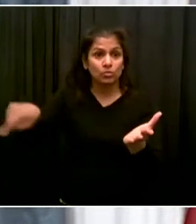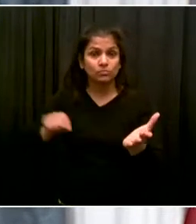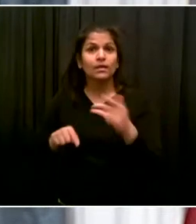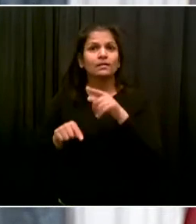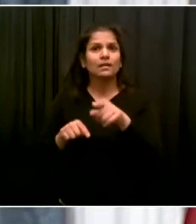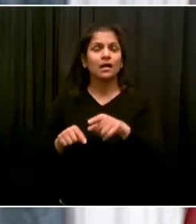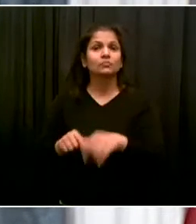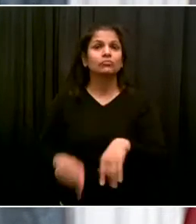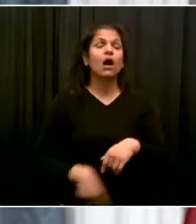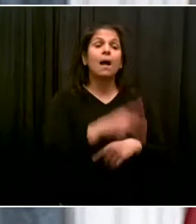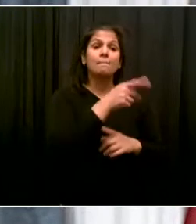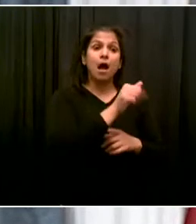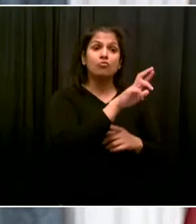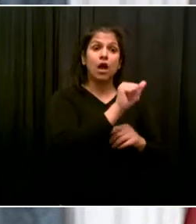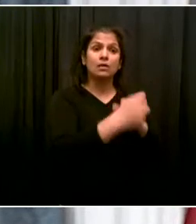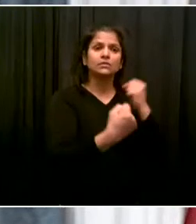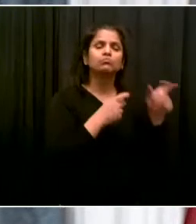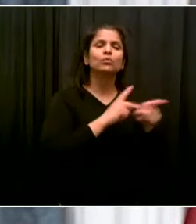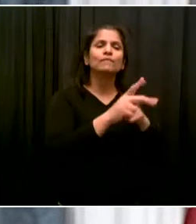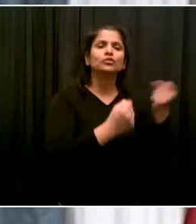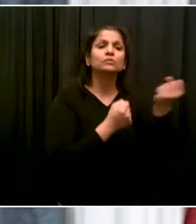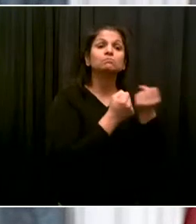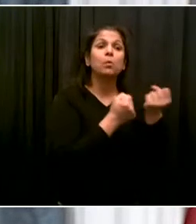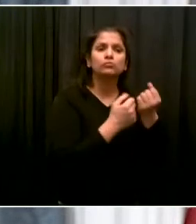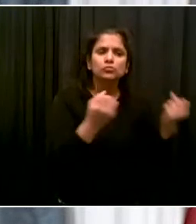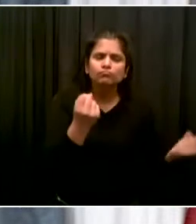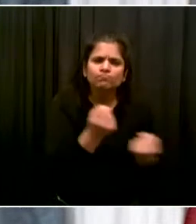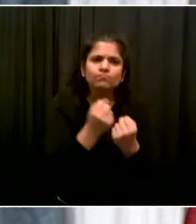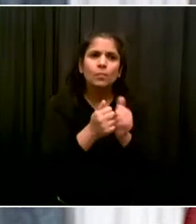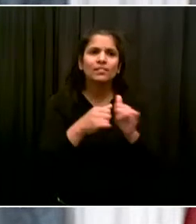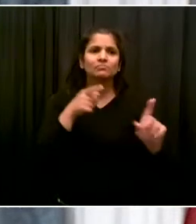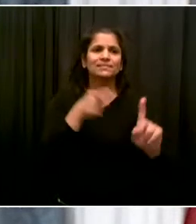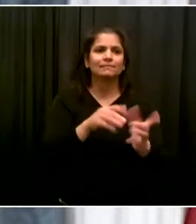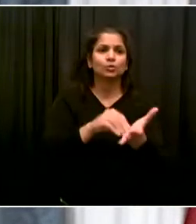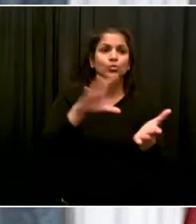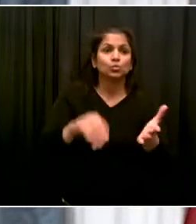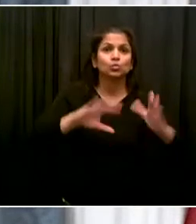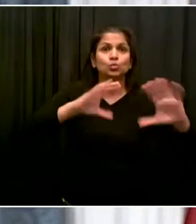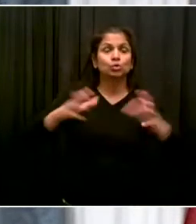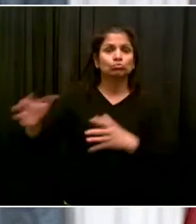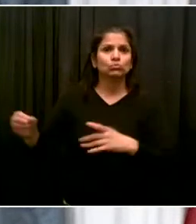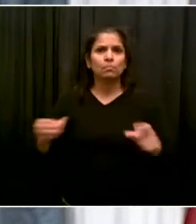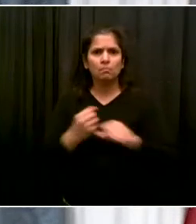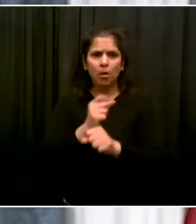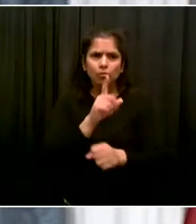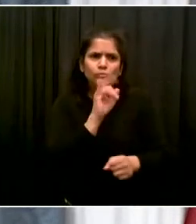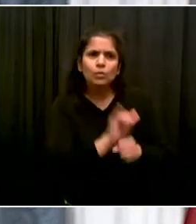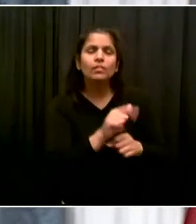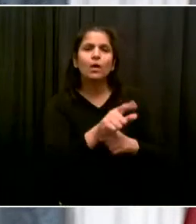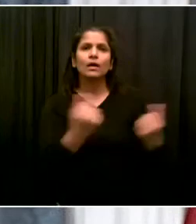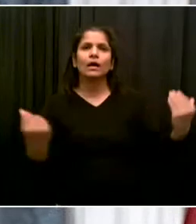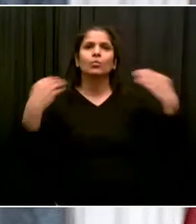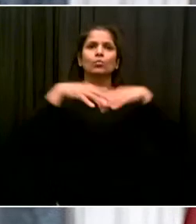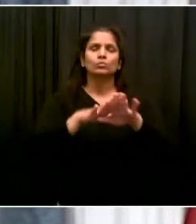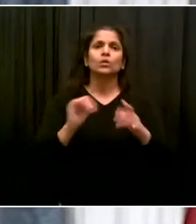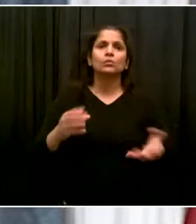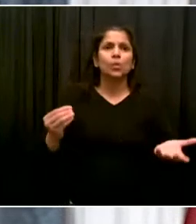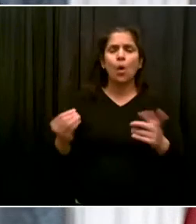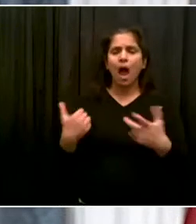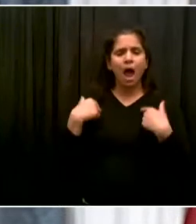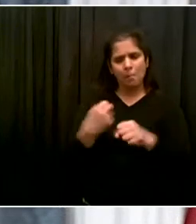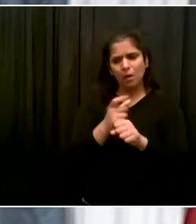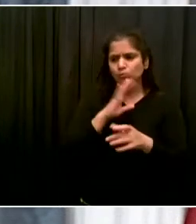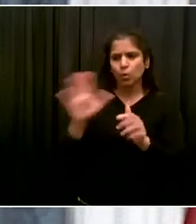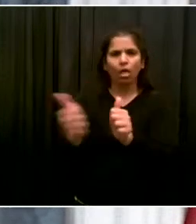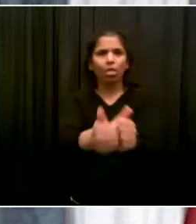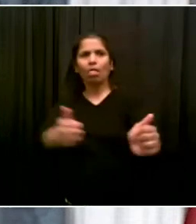6-week program 4 days per week from 8 to 4 p.m. And for our high school students, we will continue to offer support for unfinished coursework